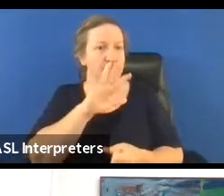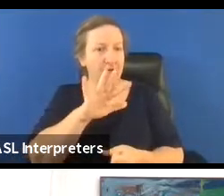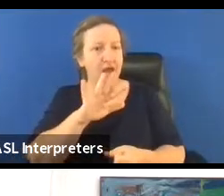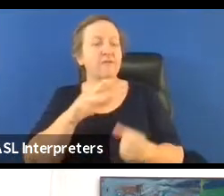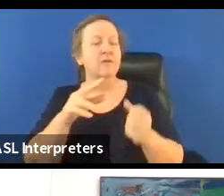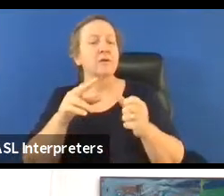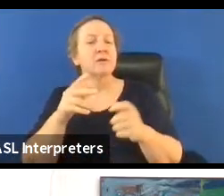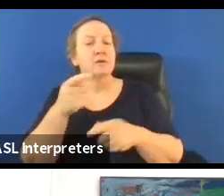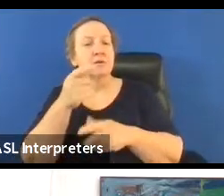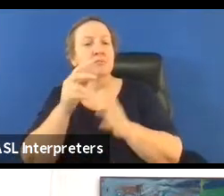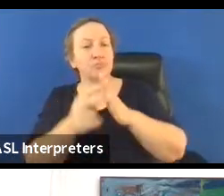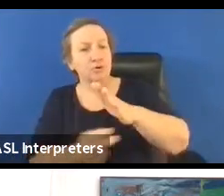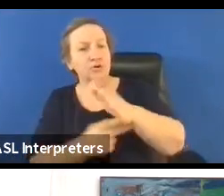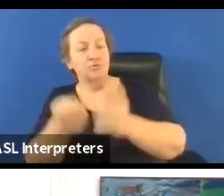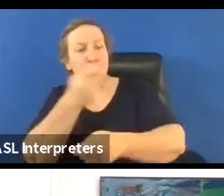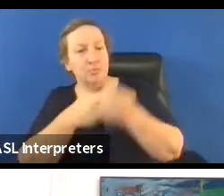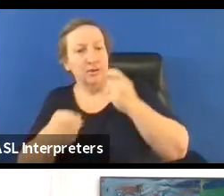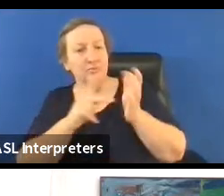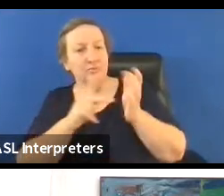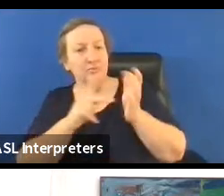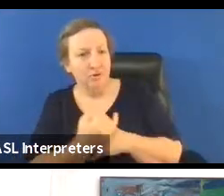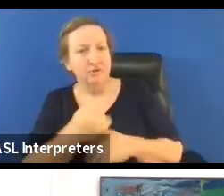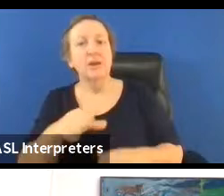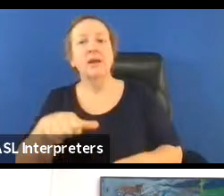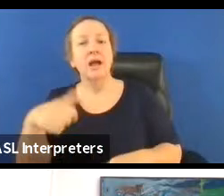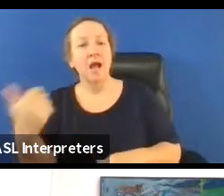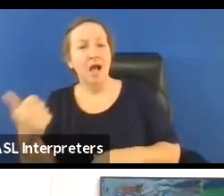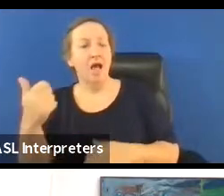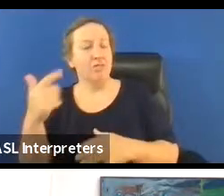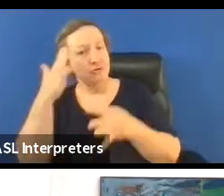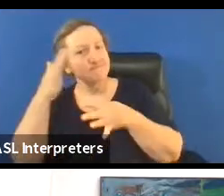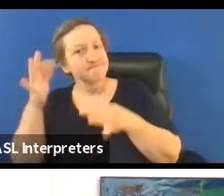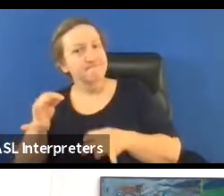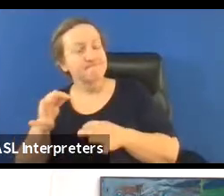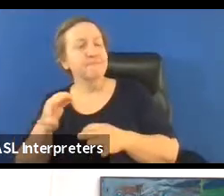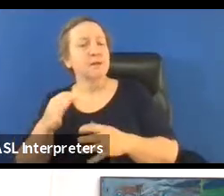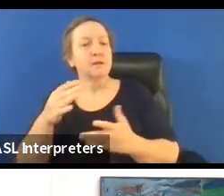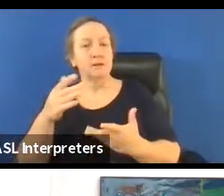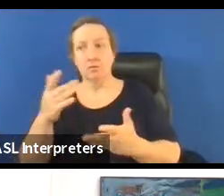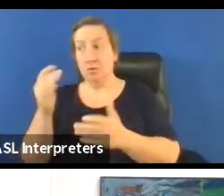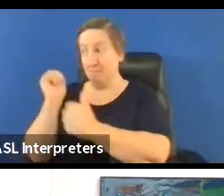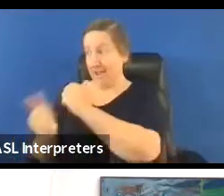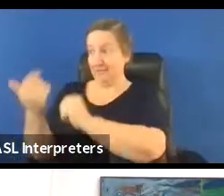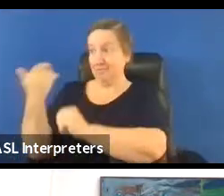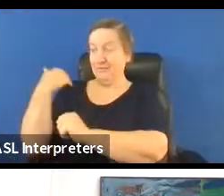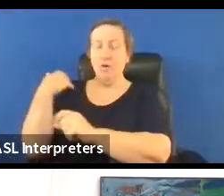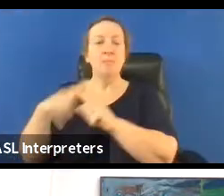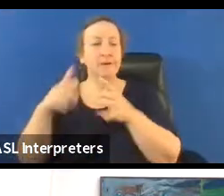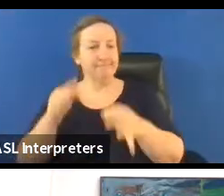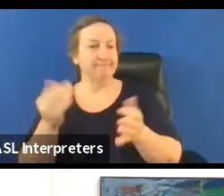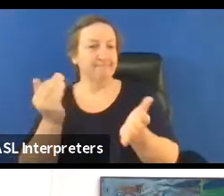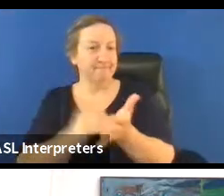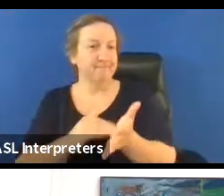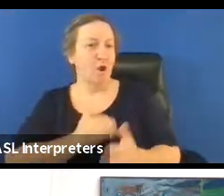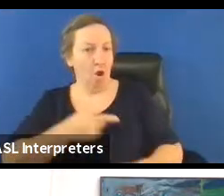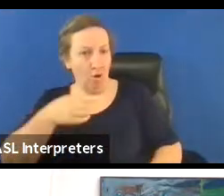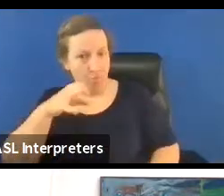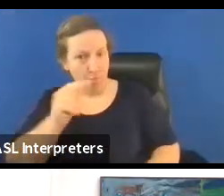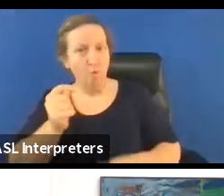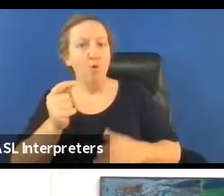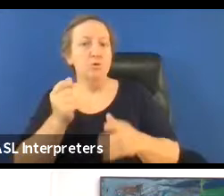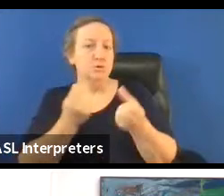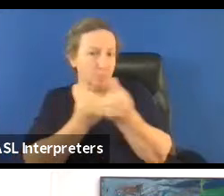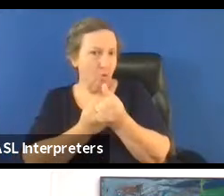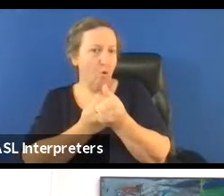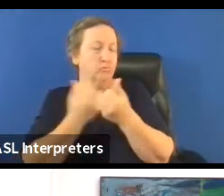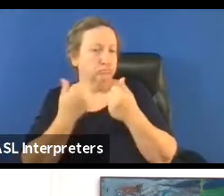resolution because we'd passed one with a previous project, but we thought it was important to refresh it. And we're stating that our port supports these efforts to